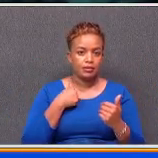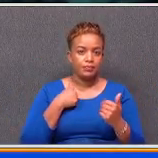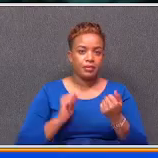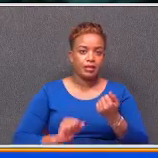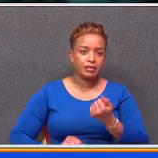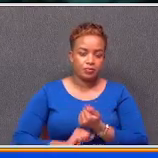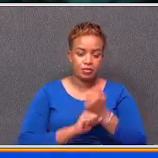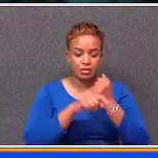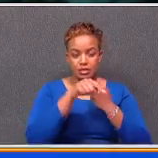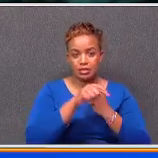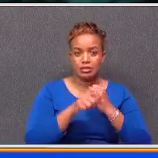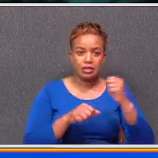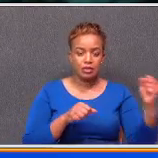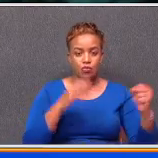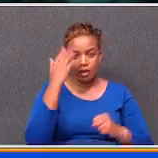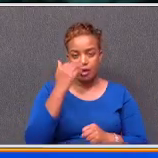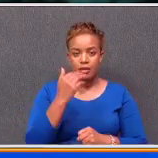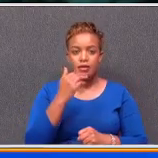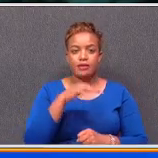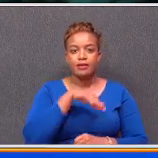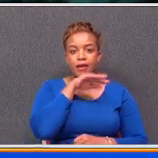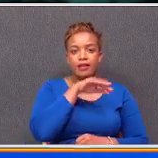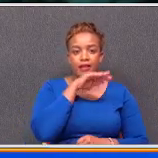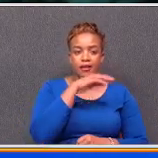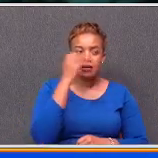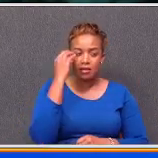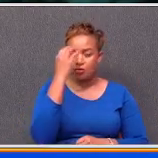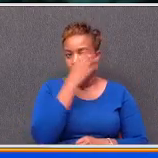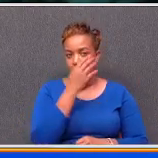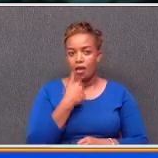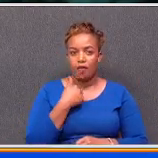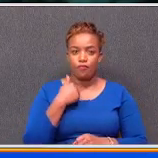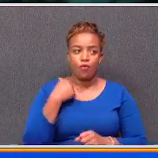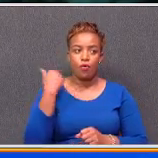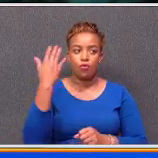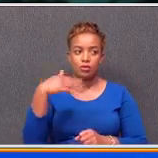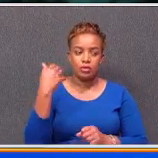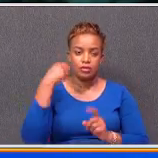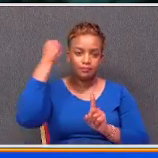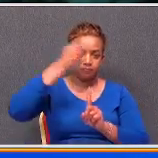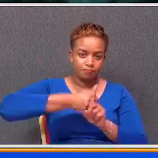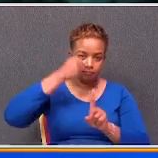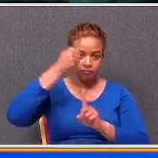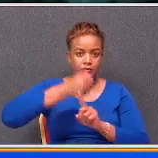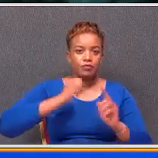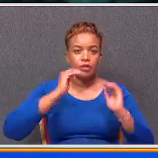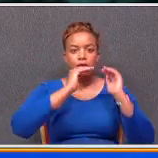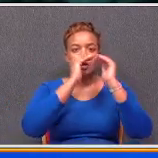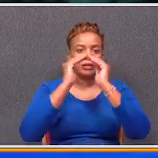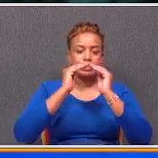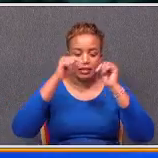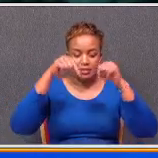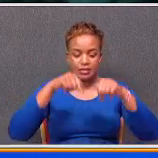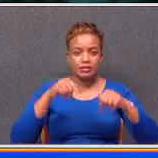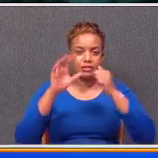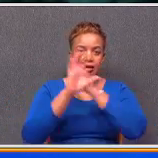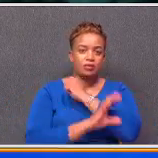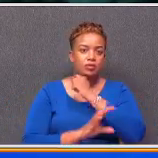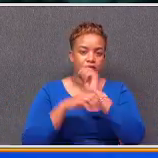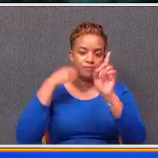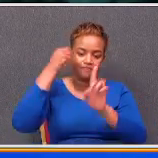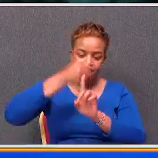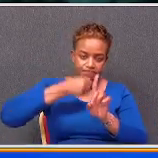because Raila Odinga and Martha Karua have been at the forefront of fighting for democracy in our country. They fought against the Moi's